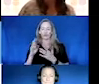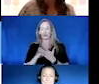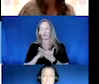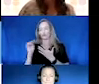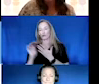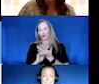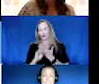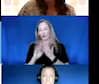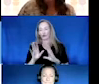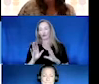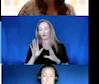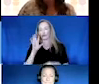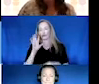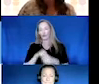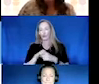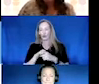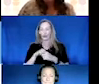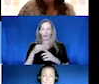prenatal labs.